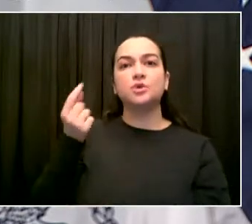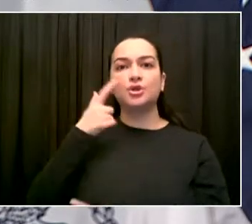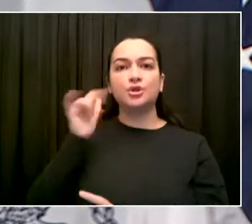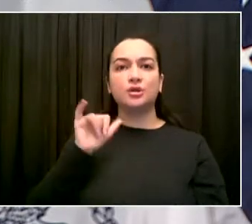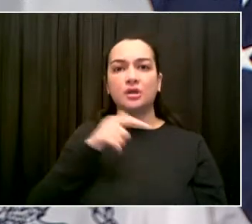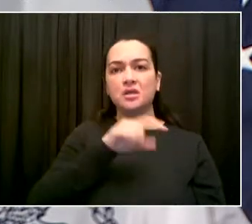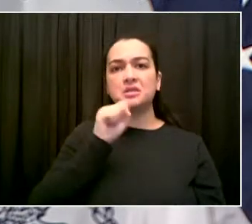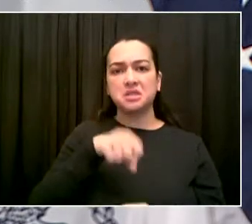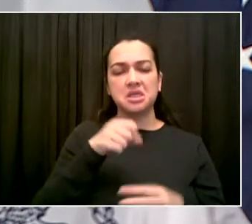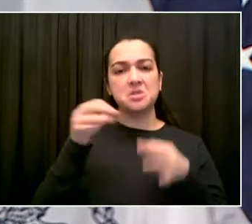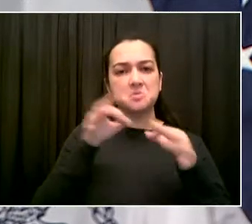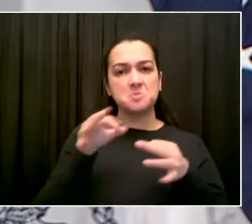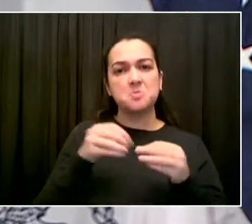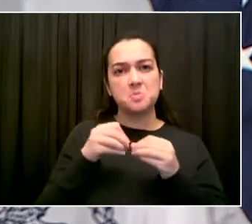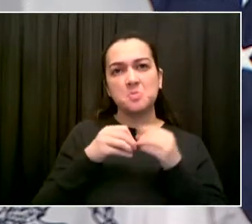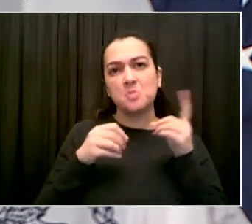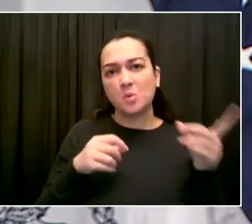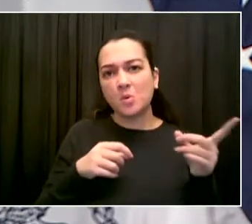Varma.